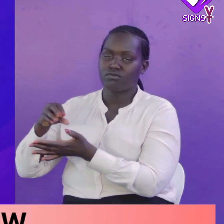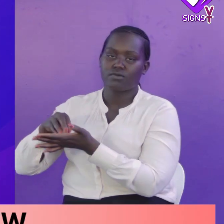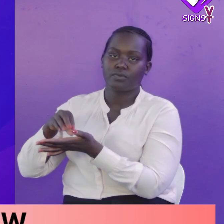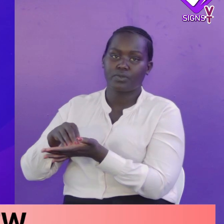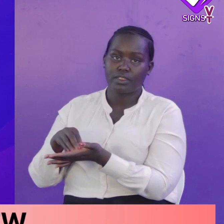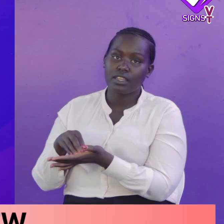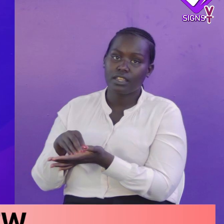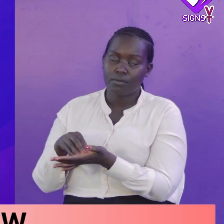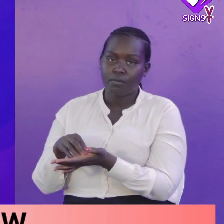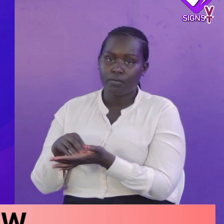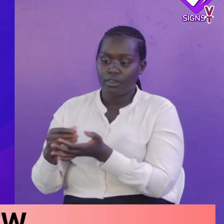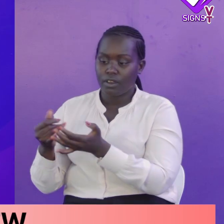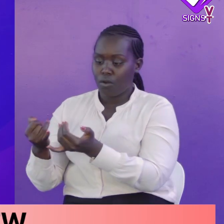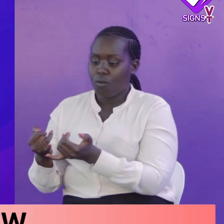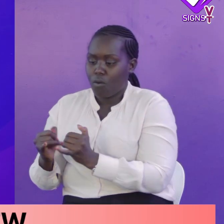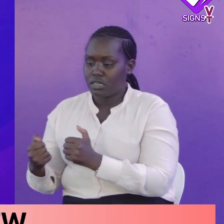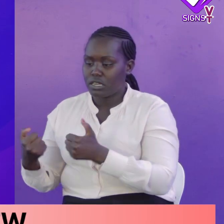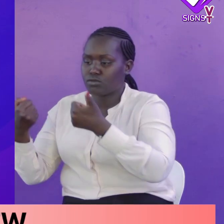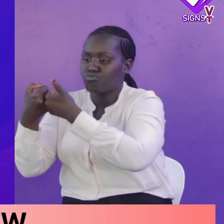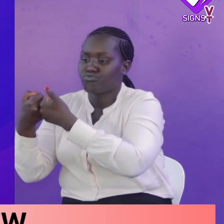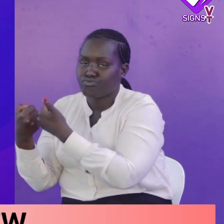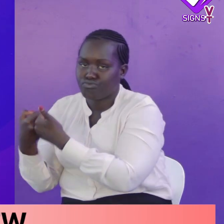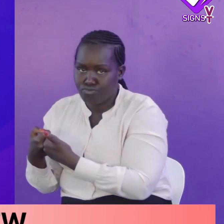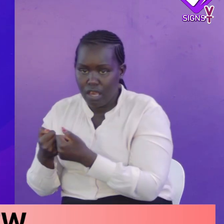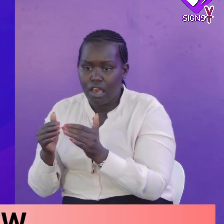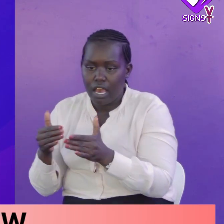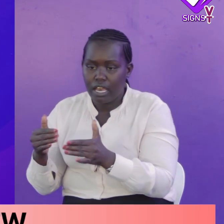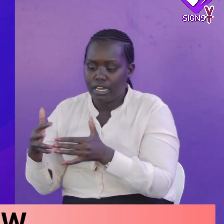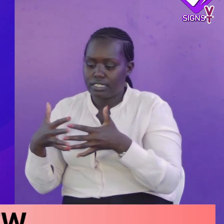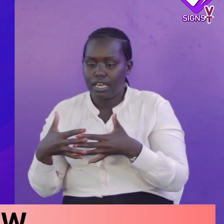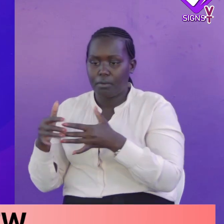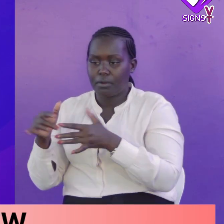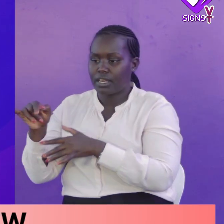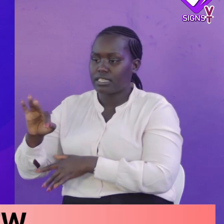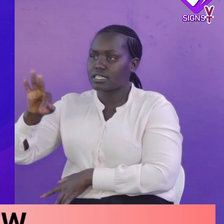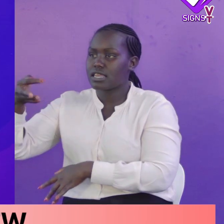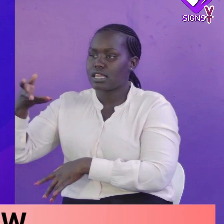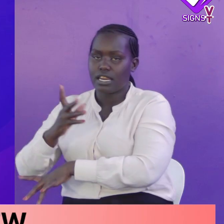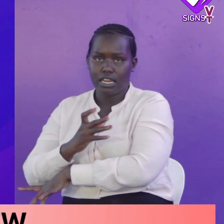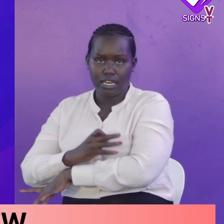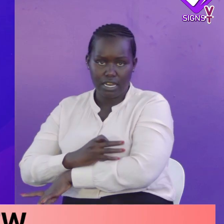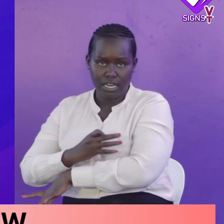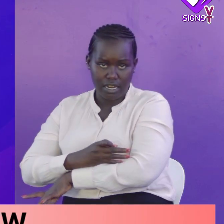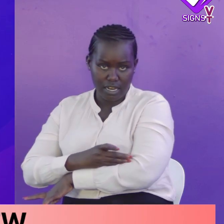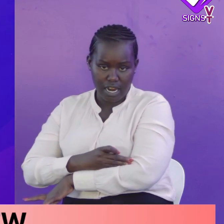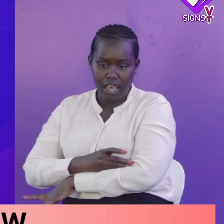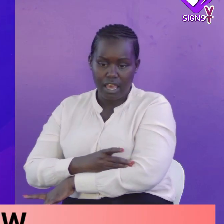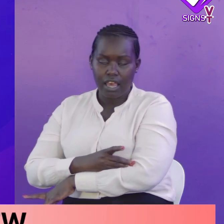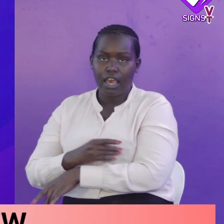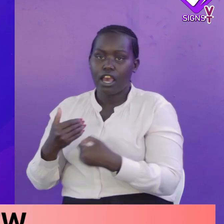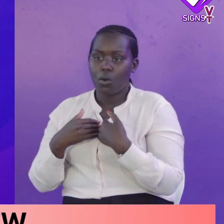we are trying to compete against America. So I think this is the 3rd day, and this is the 3rd day we have